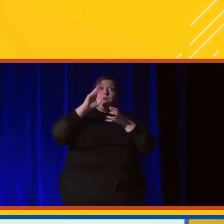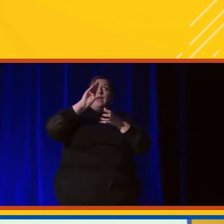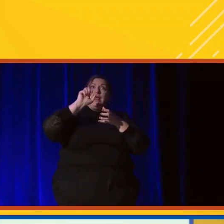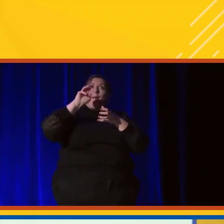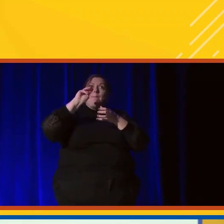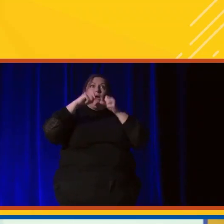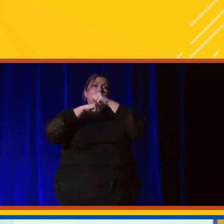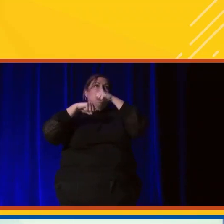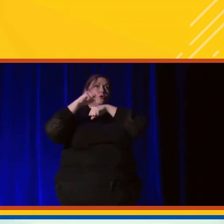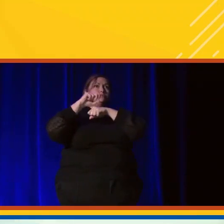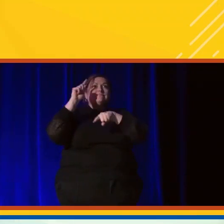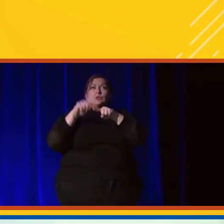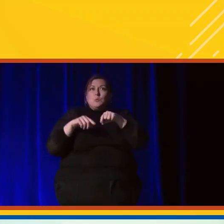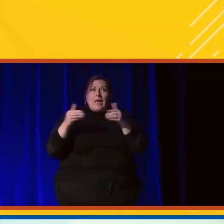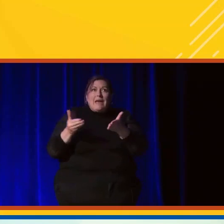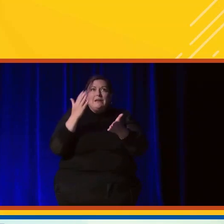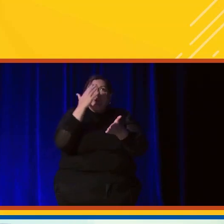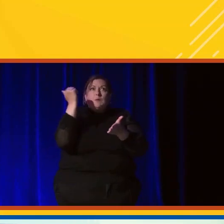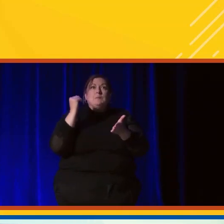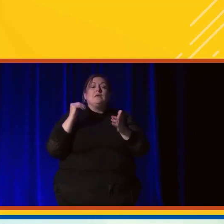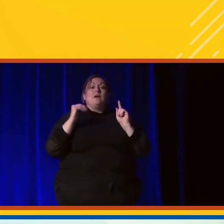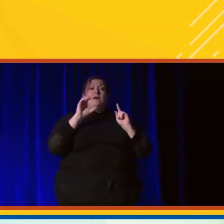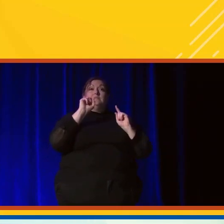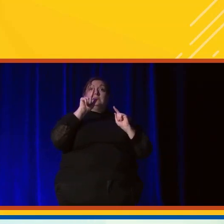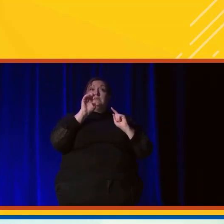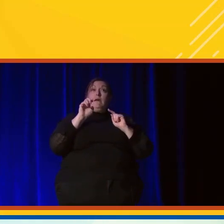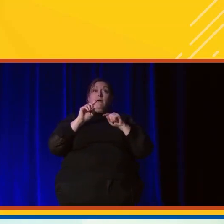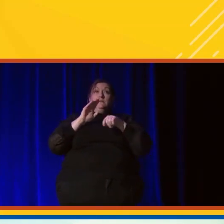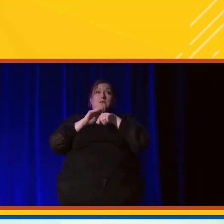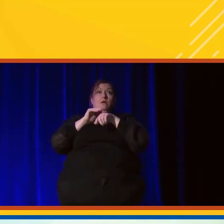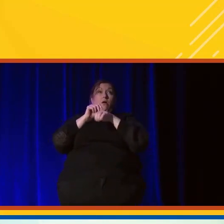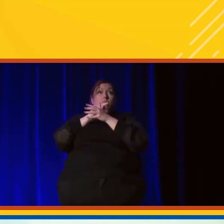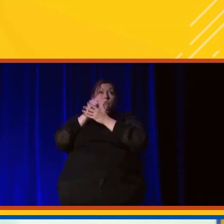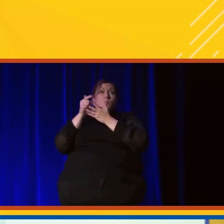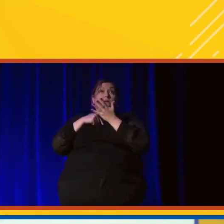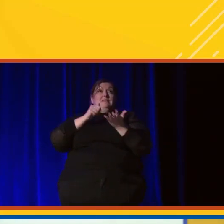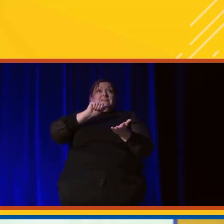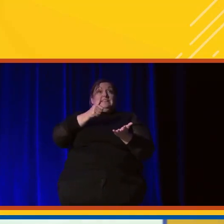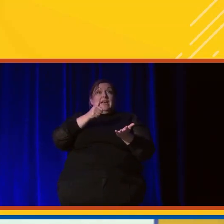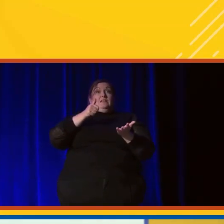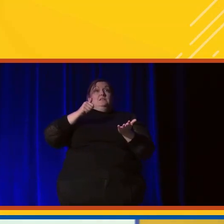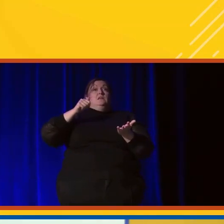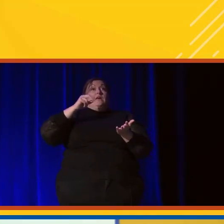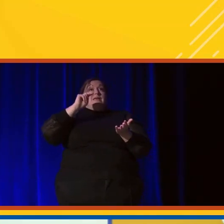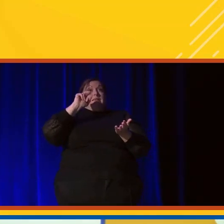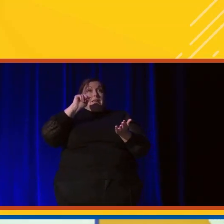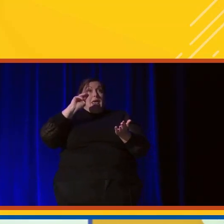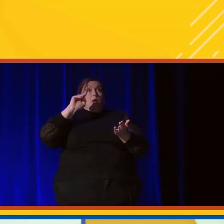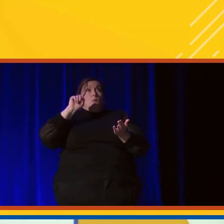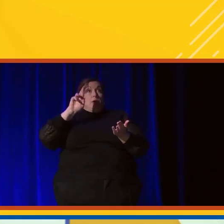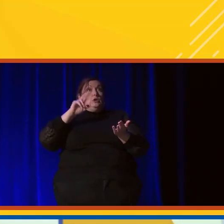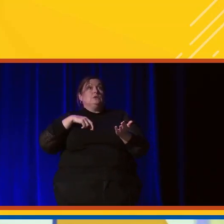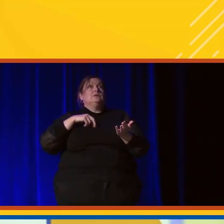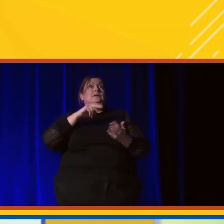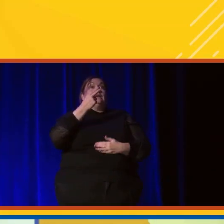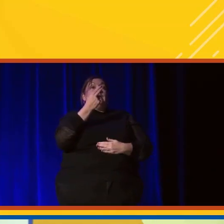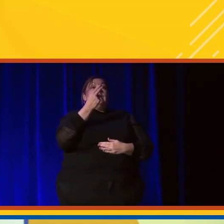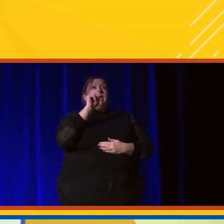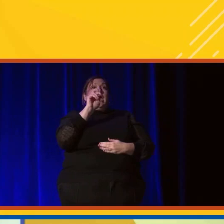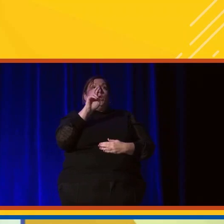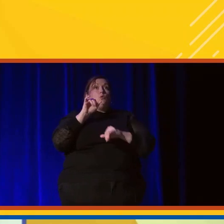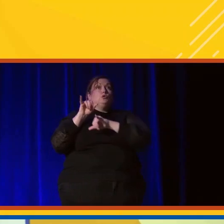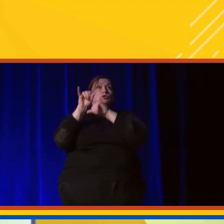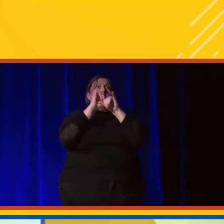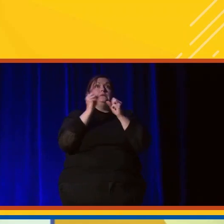can't really do that here because the length scales are on the order of tens, hundreds of nanometers. They're heterogeneous, and there's many,